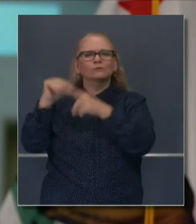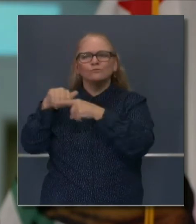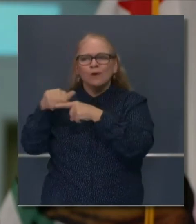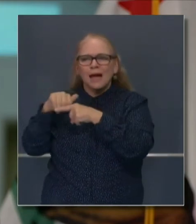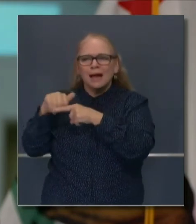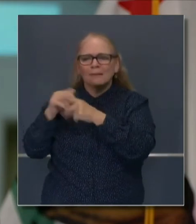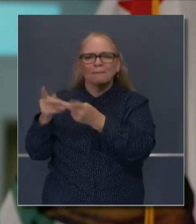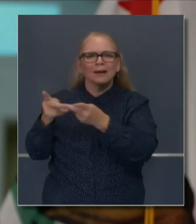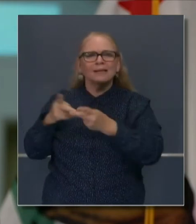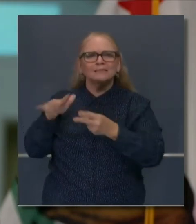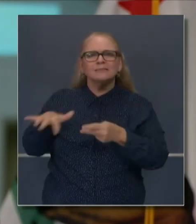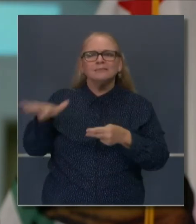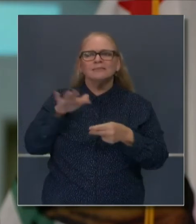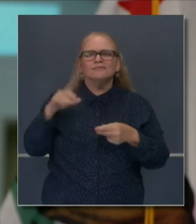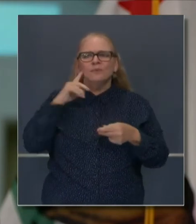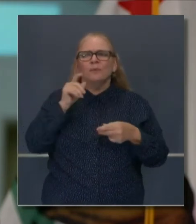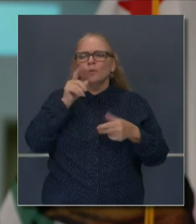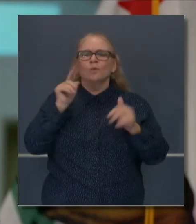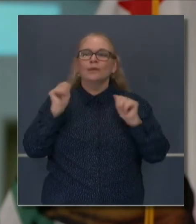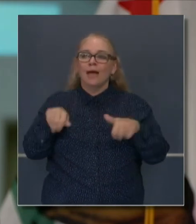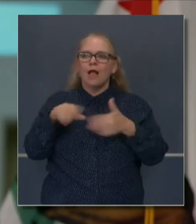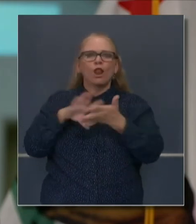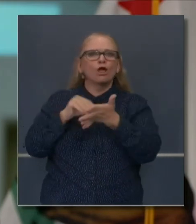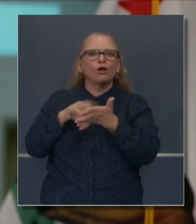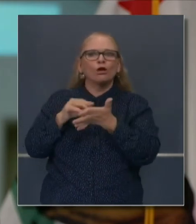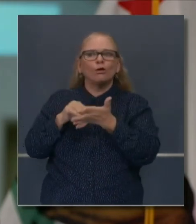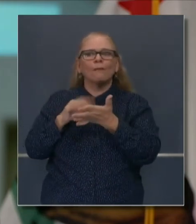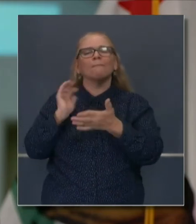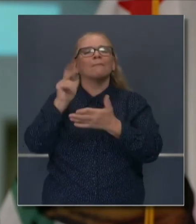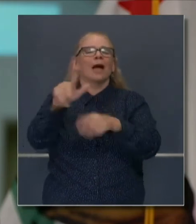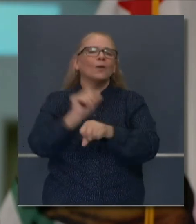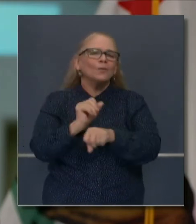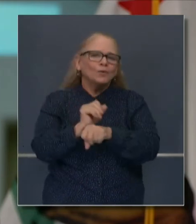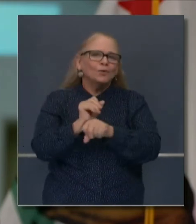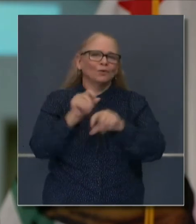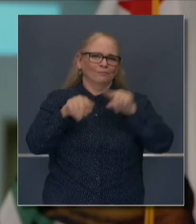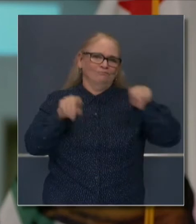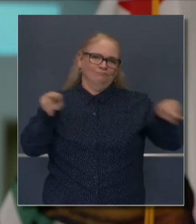as they possibly can. Alex Michelson, Fox 11.